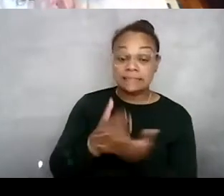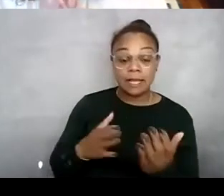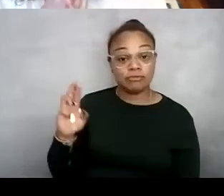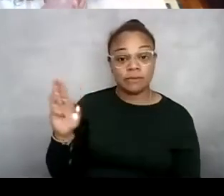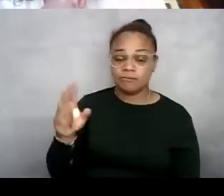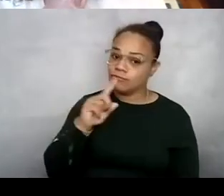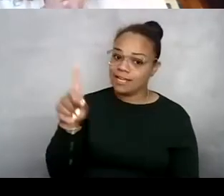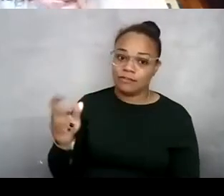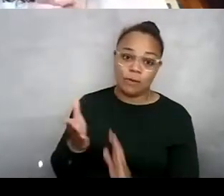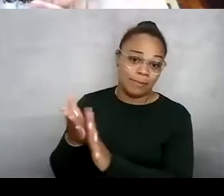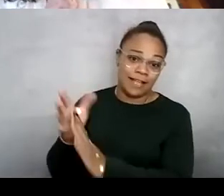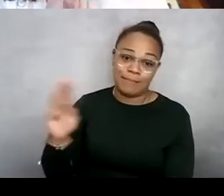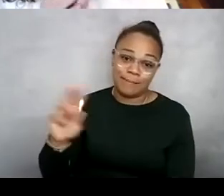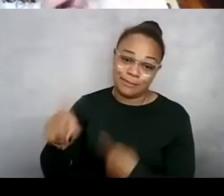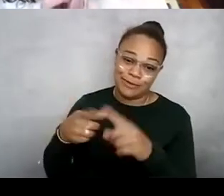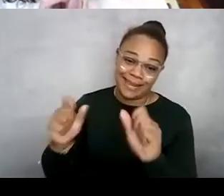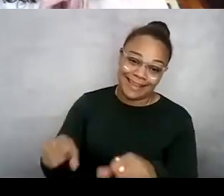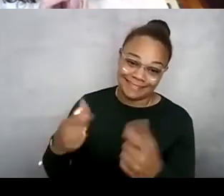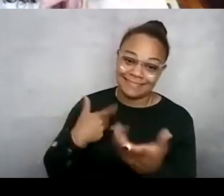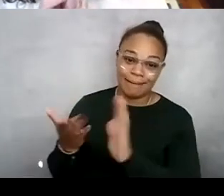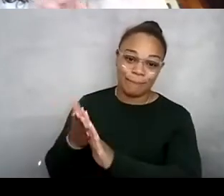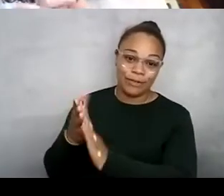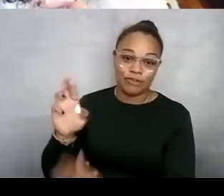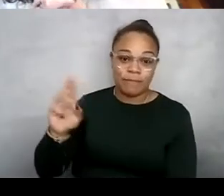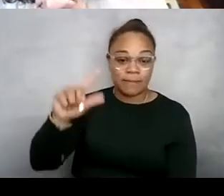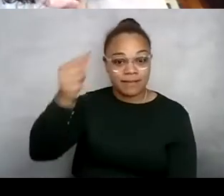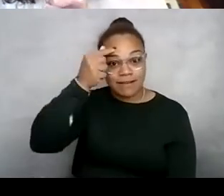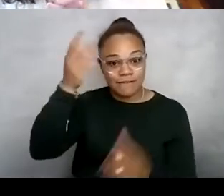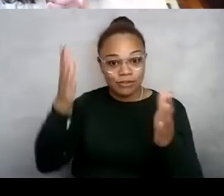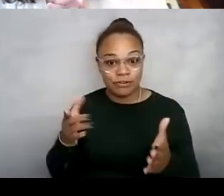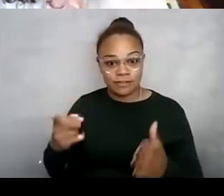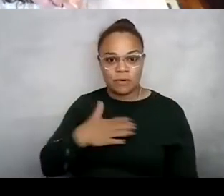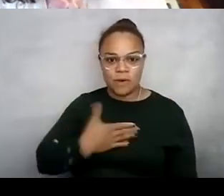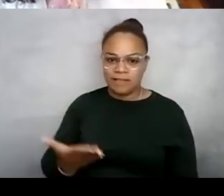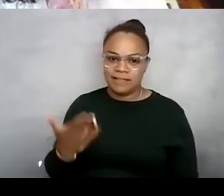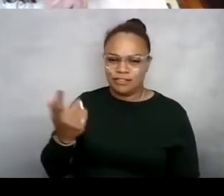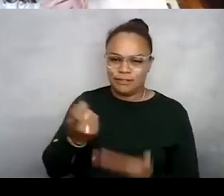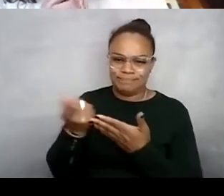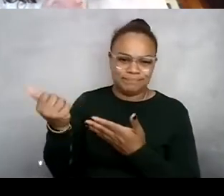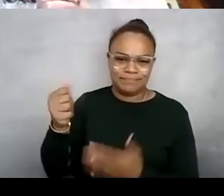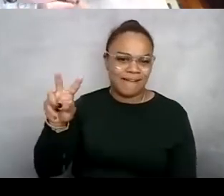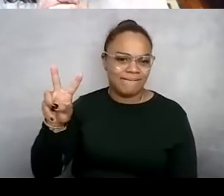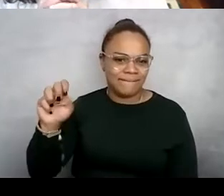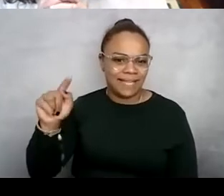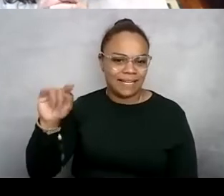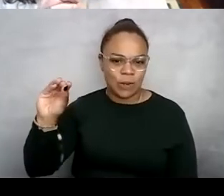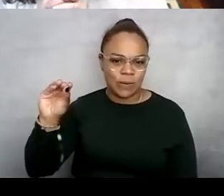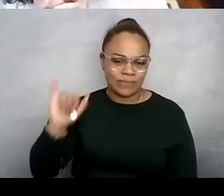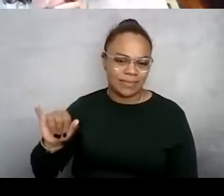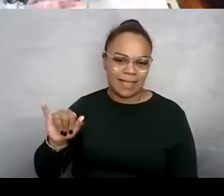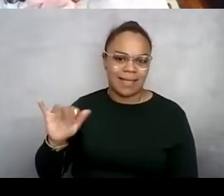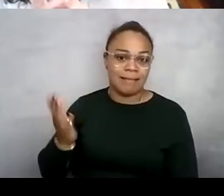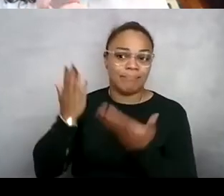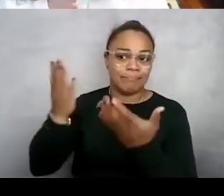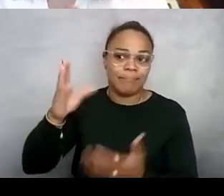the Republicans where you can, right? I applaud the Republican governors that are willing to veto this and try to have light of